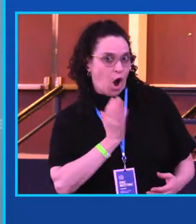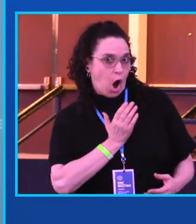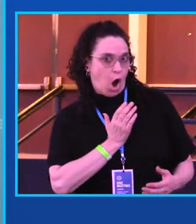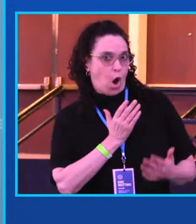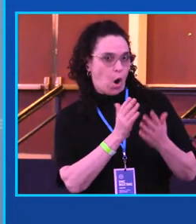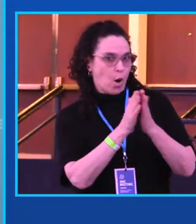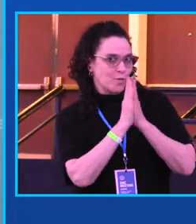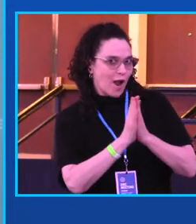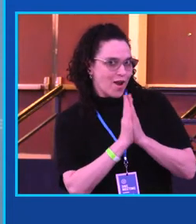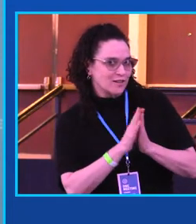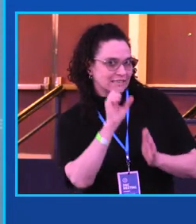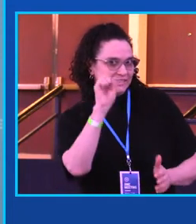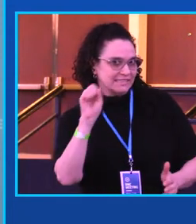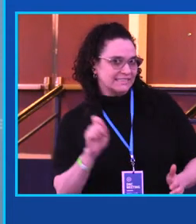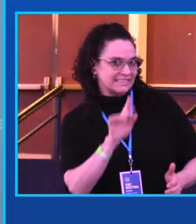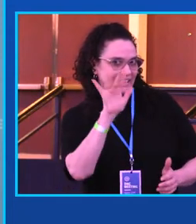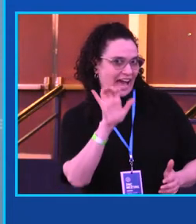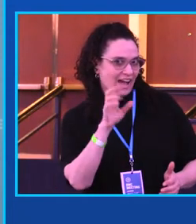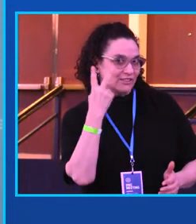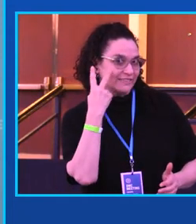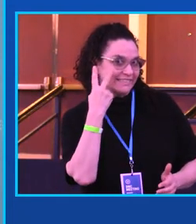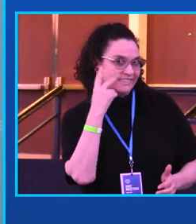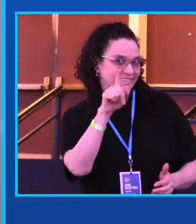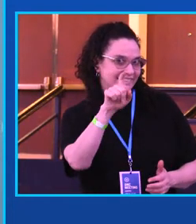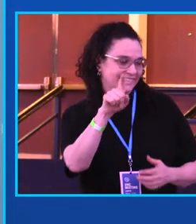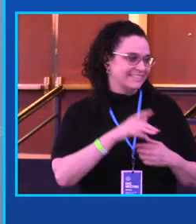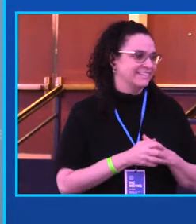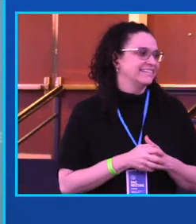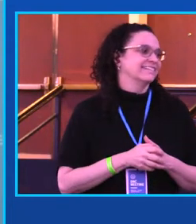Thank you, Bishop. Thank you, Bishop.